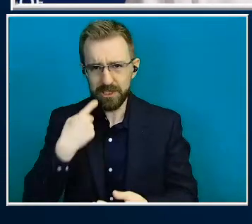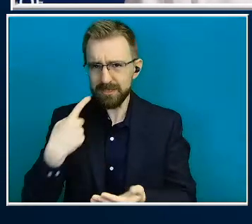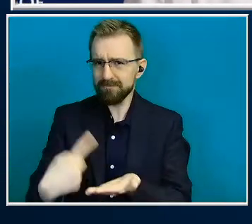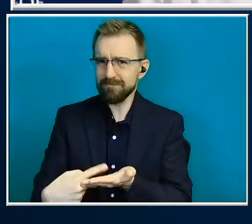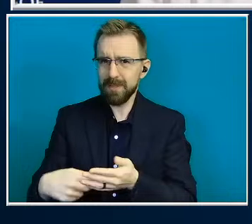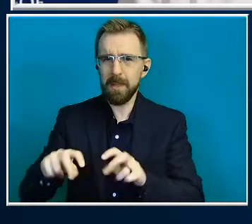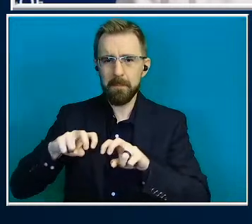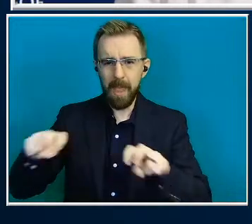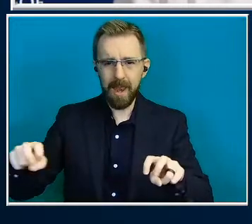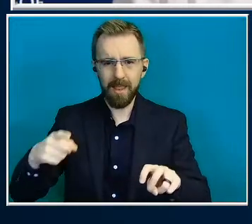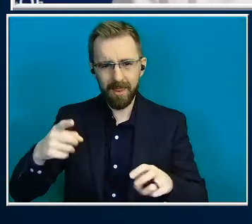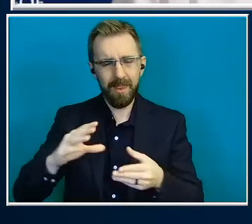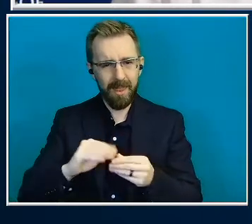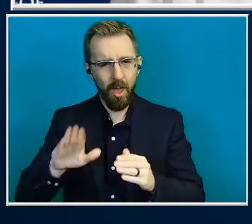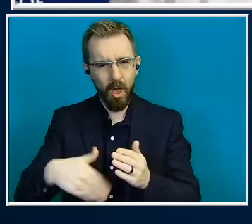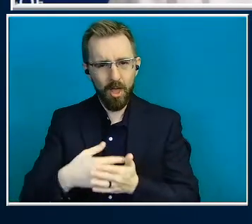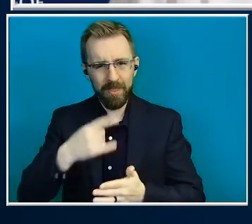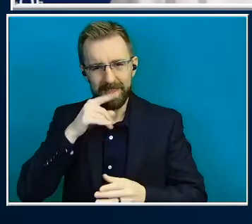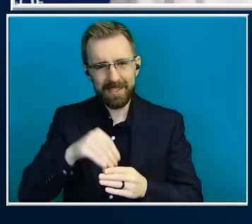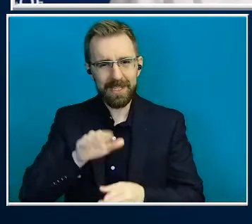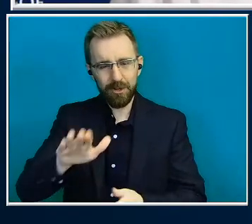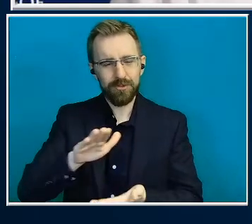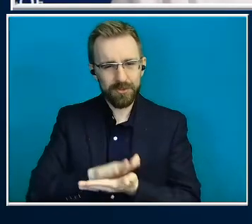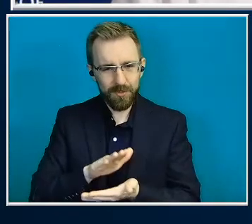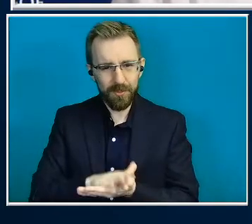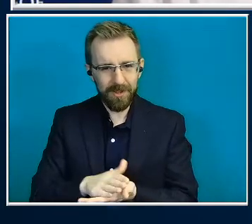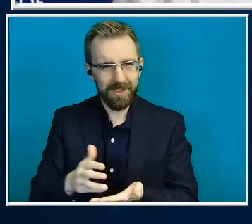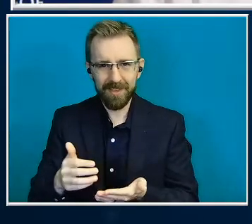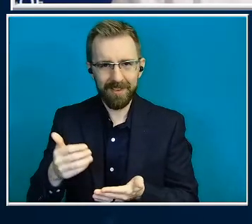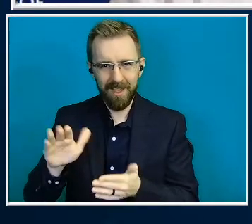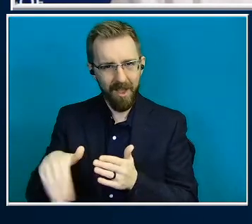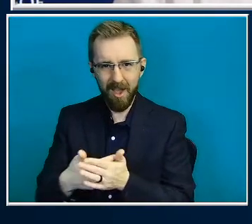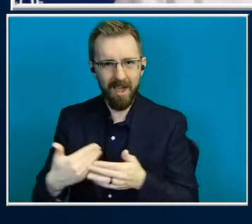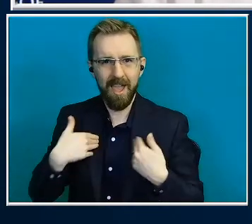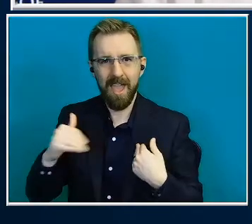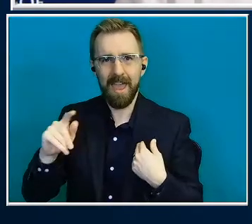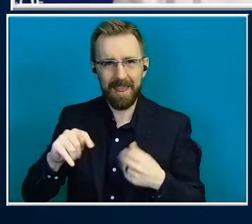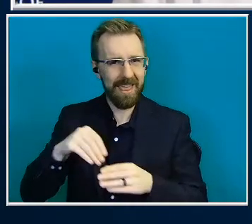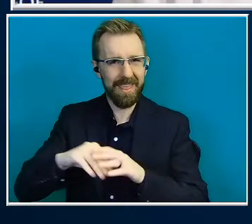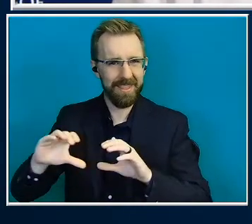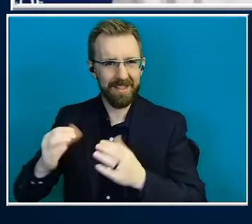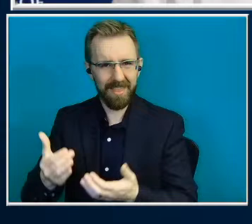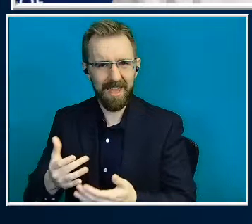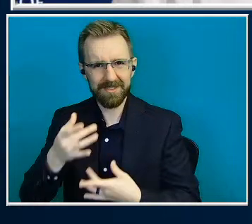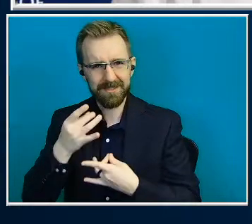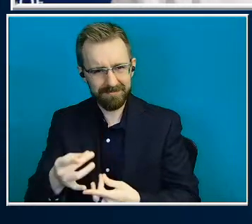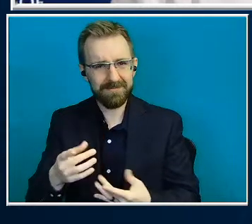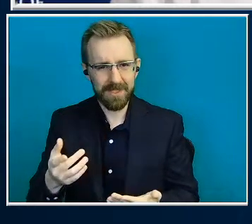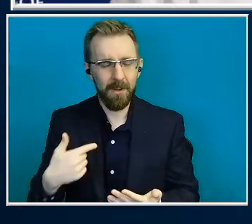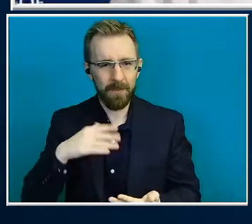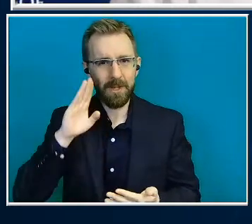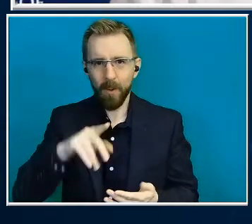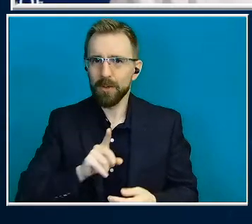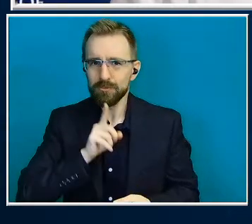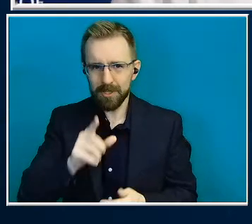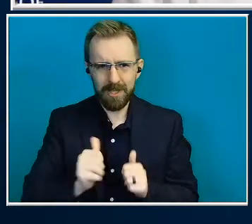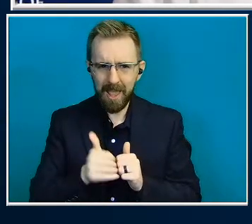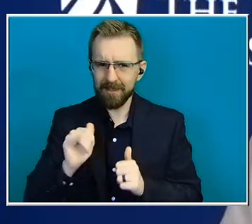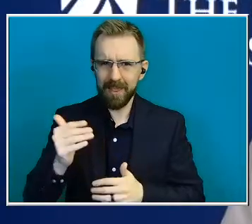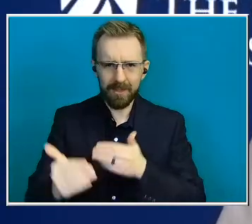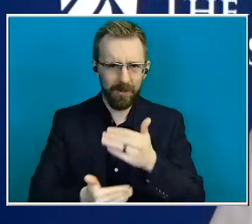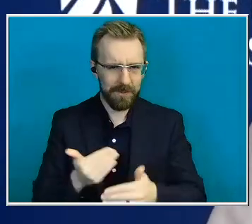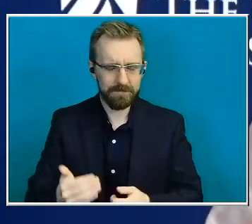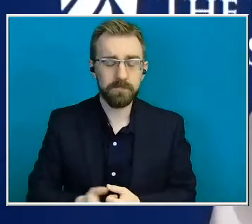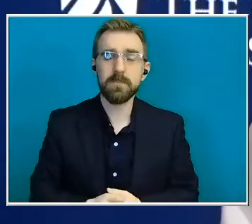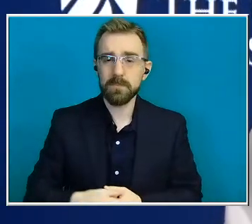kids in one of your schools, everybody had it, or in the class. So we know it's real. So how's that going? Yeah, I think that makes it difficult